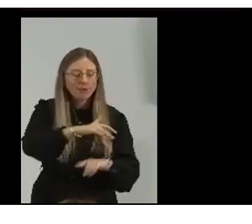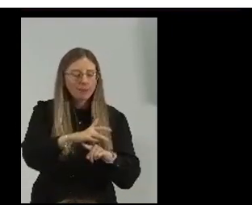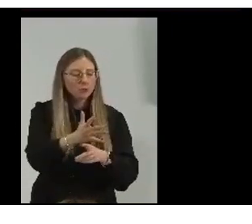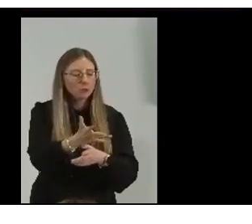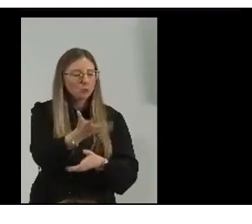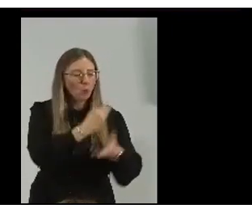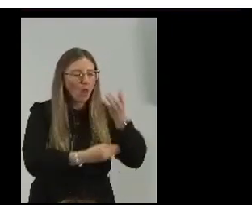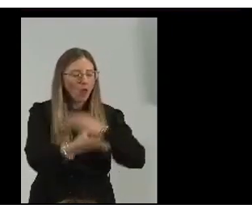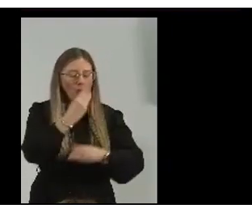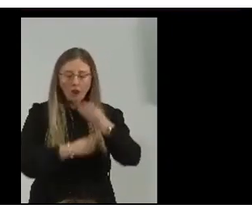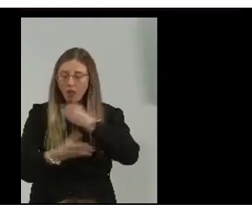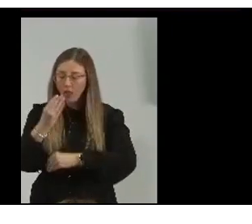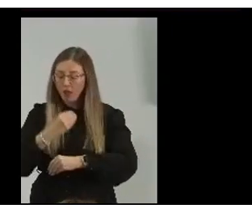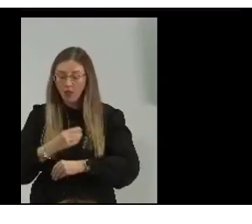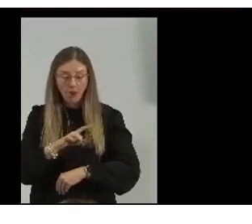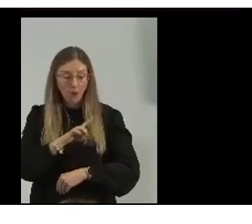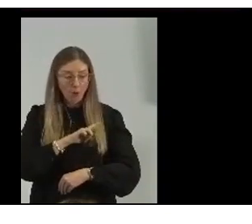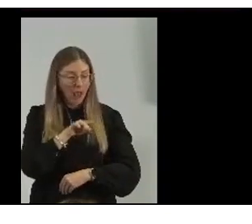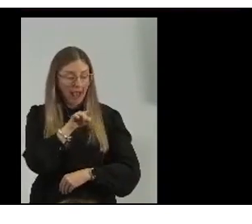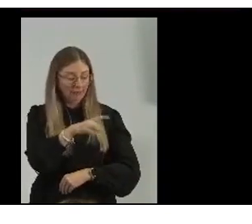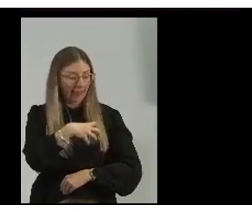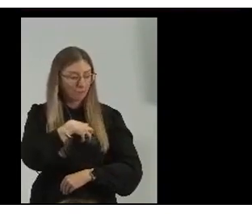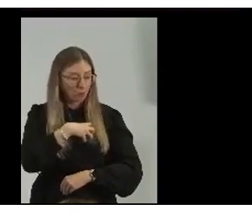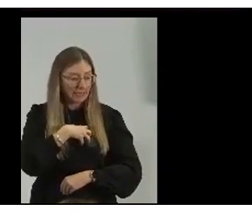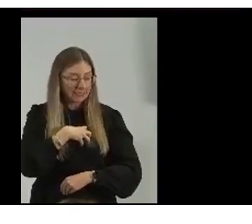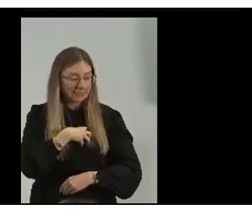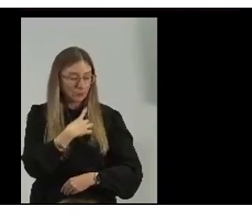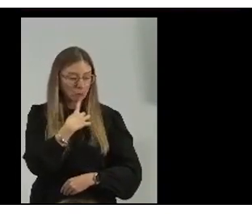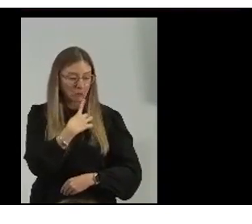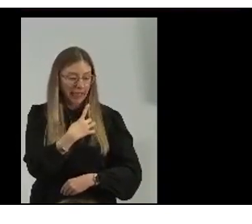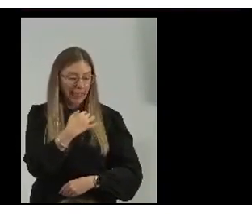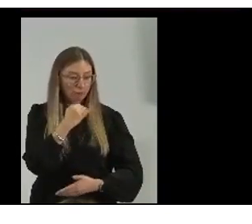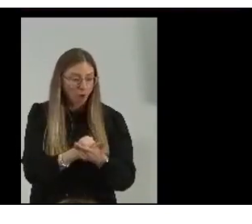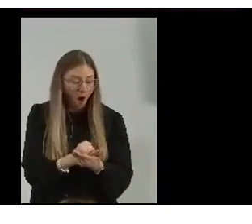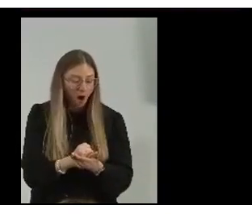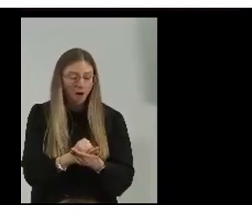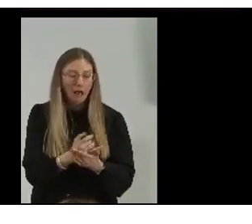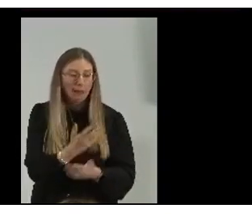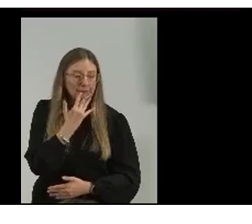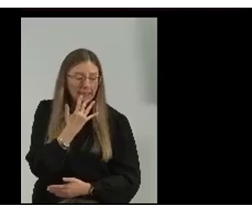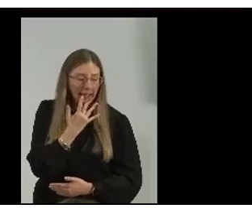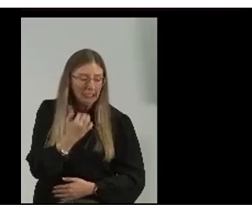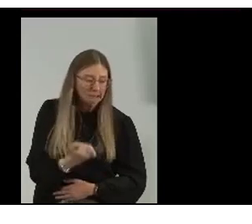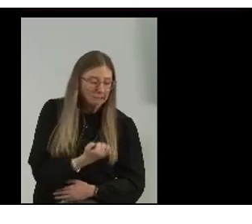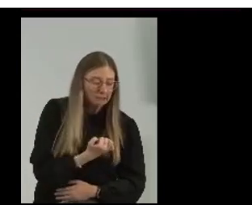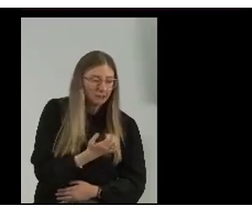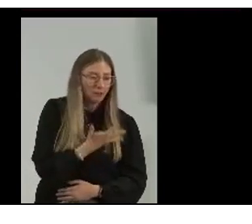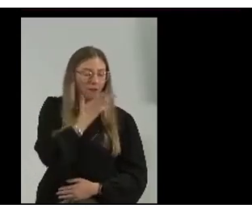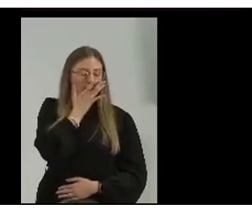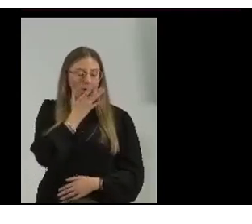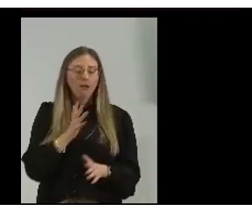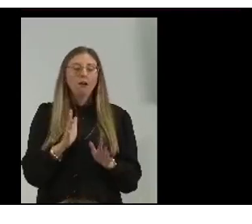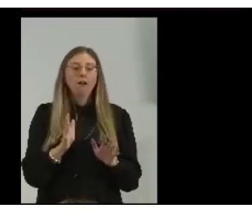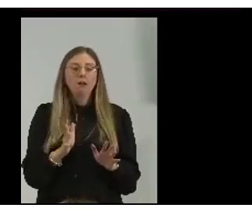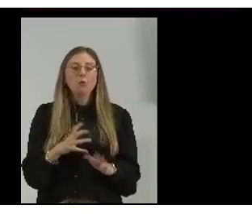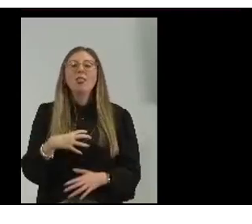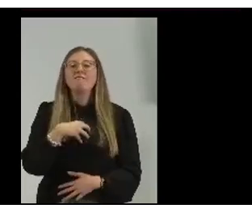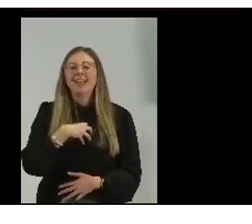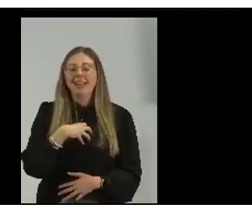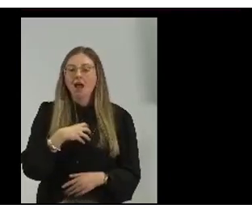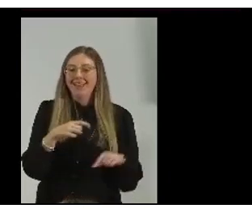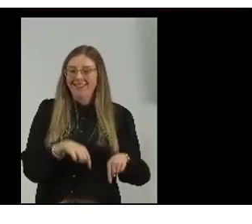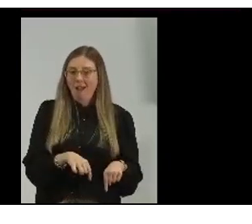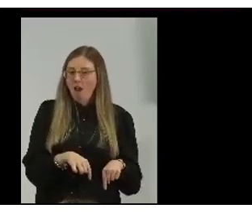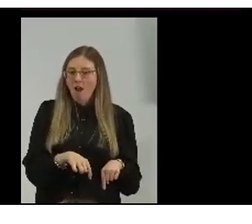about anything because of the fear of saying something incorrectly. So for me, I think there's that fear, not just here,